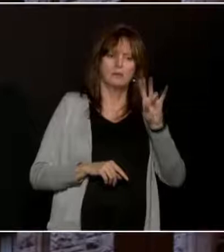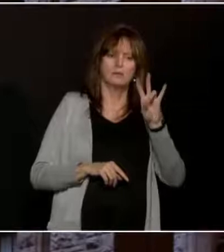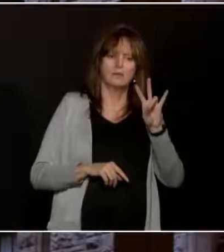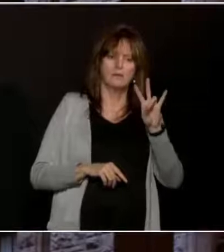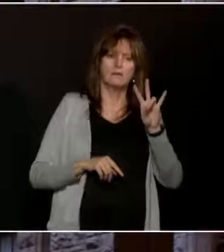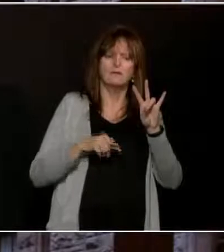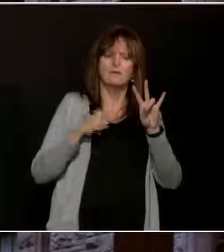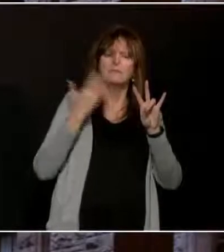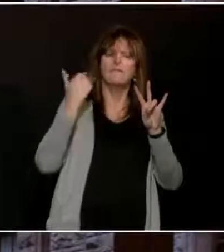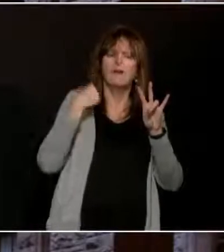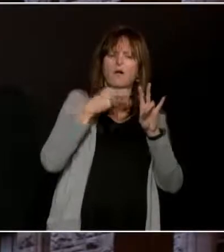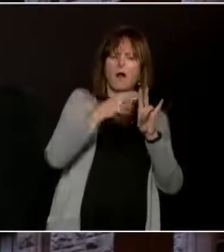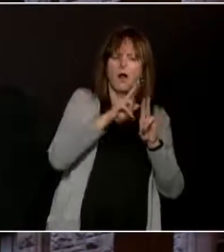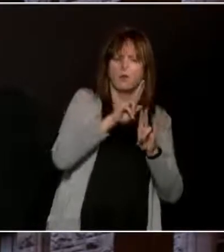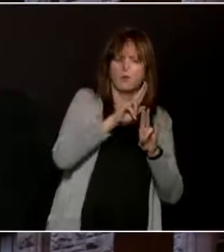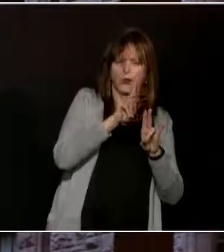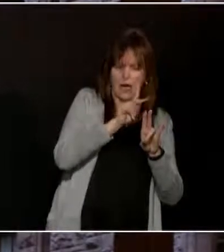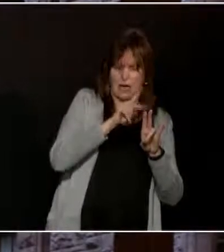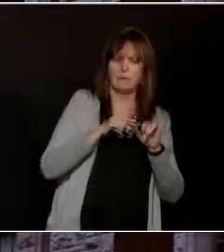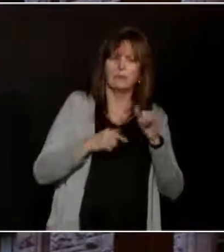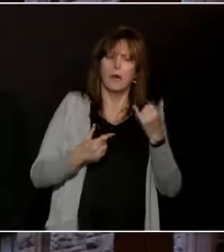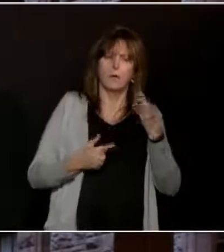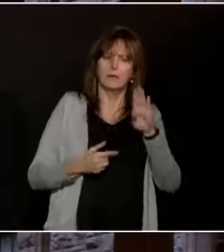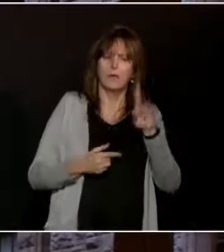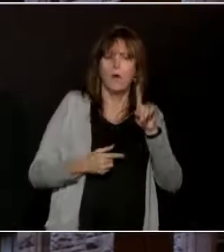variant, 31 of the